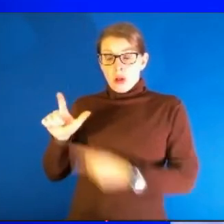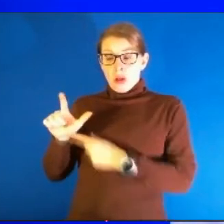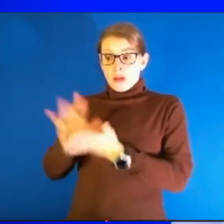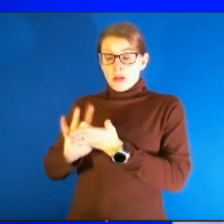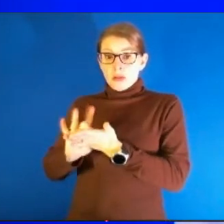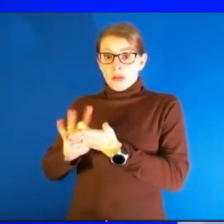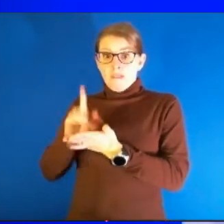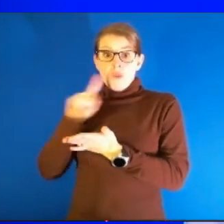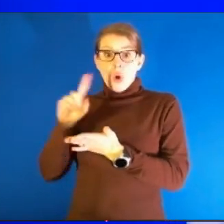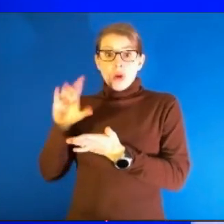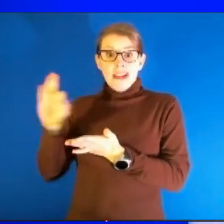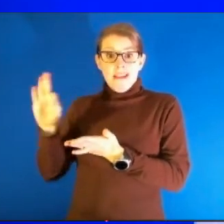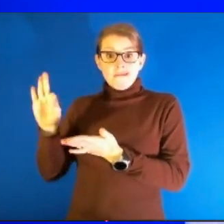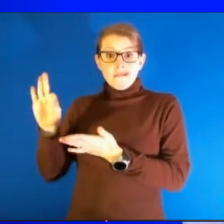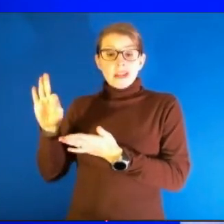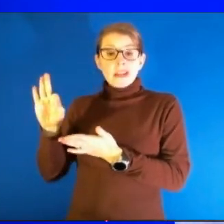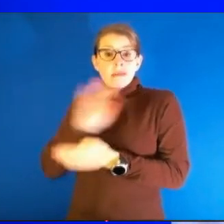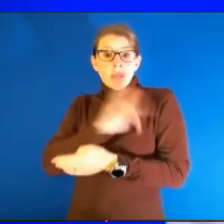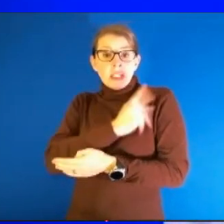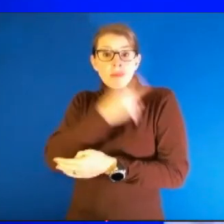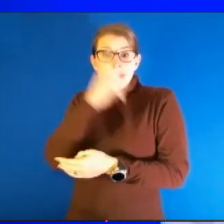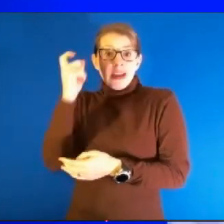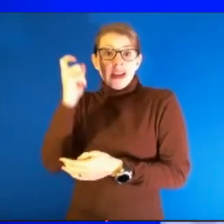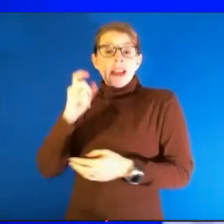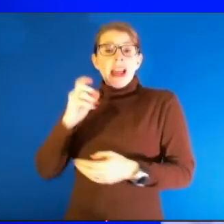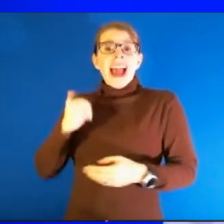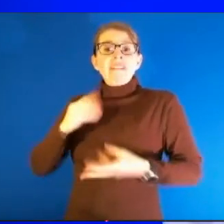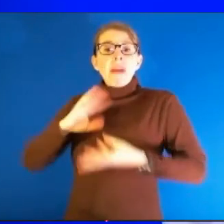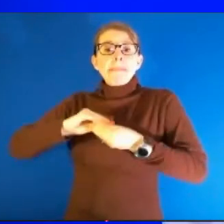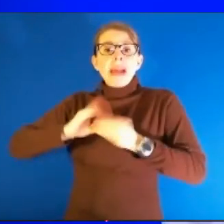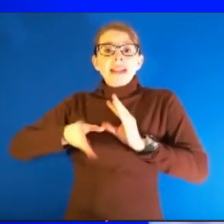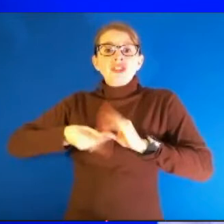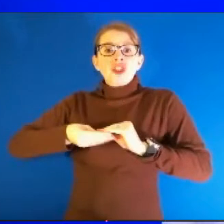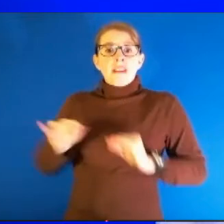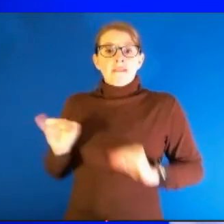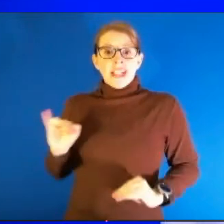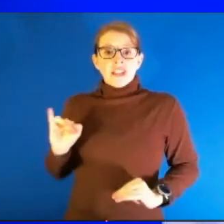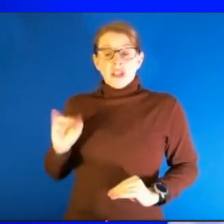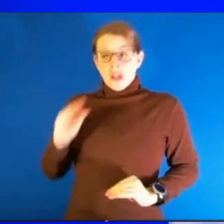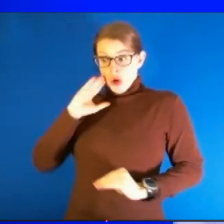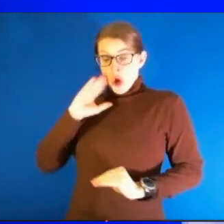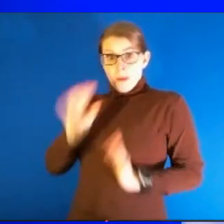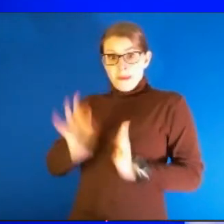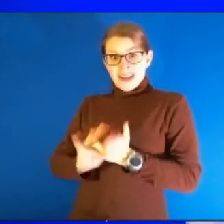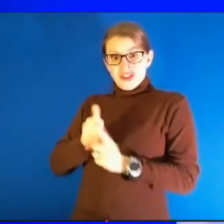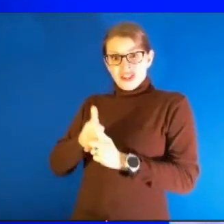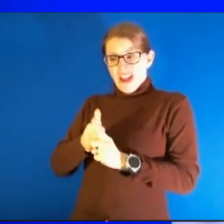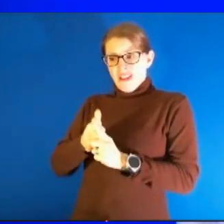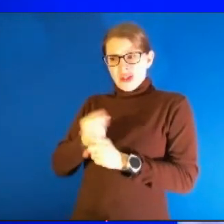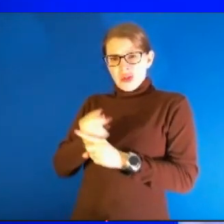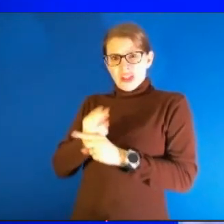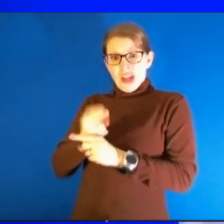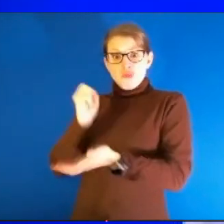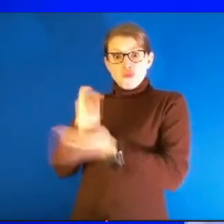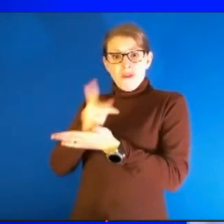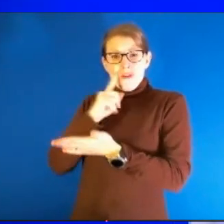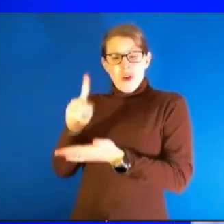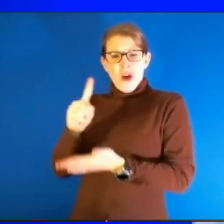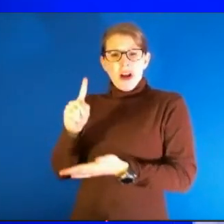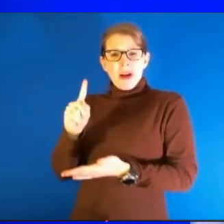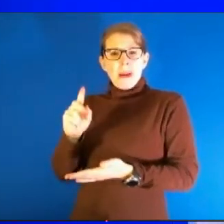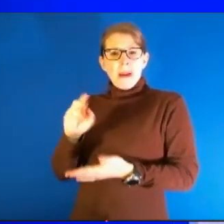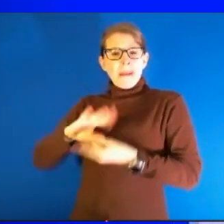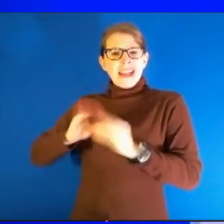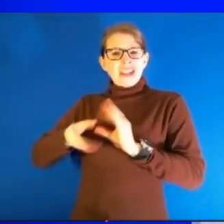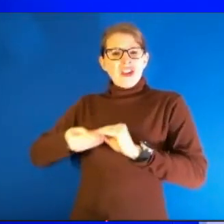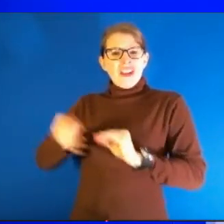medication for those CF patients because they had a bacterial infection. We know that drug you were using was approved for bacterial infections. You were not using that